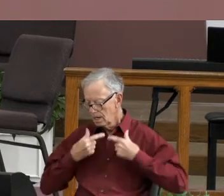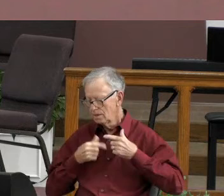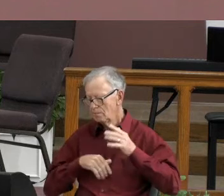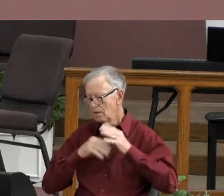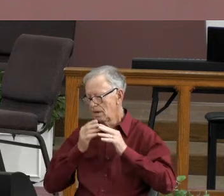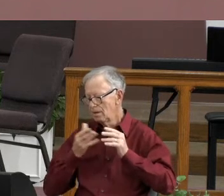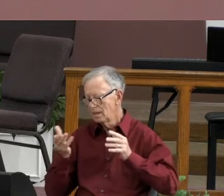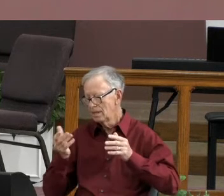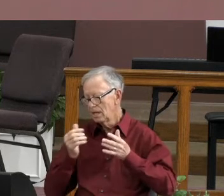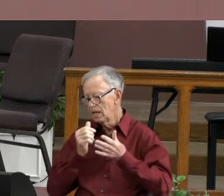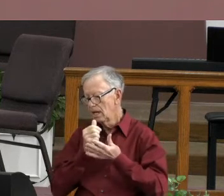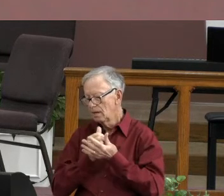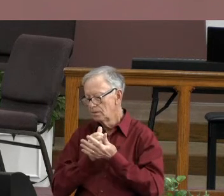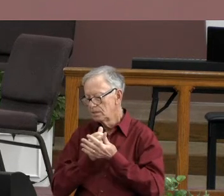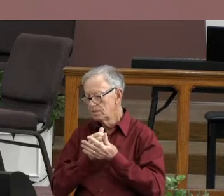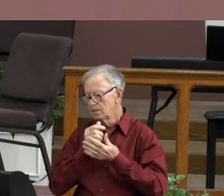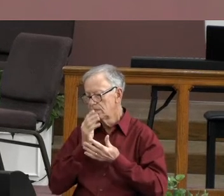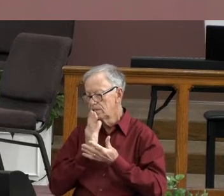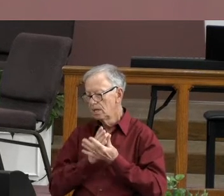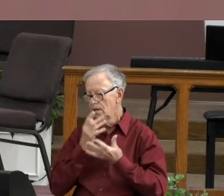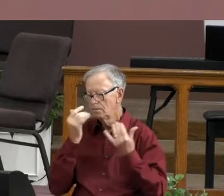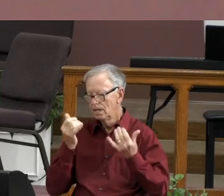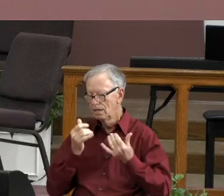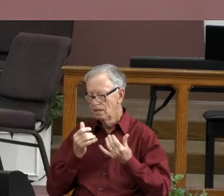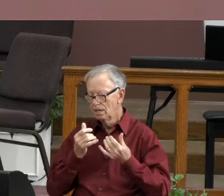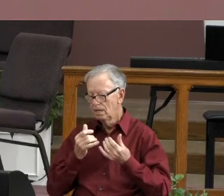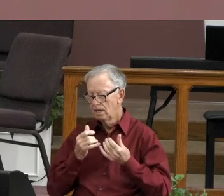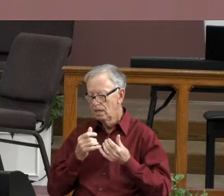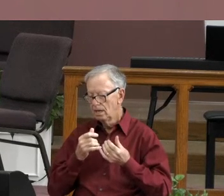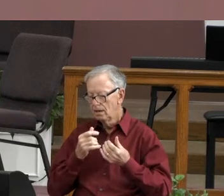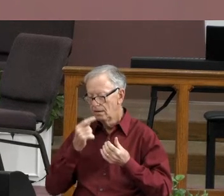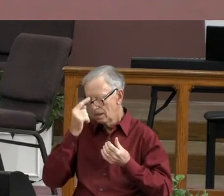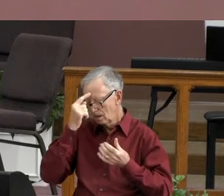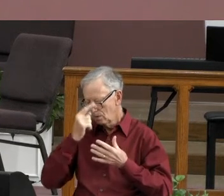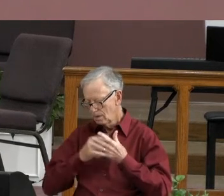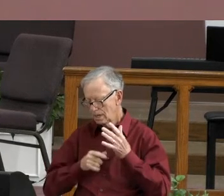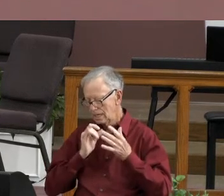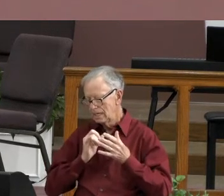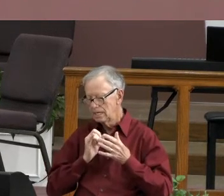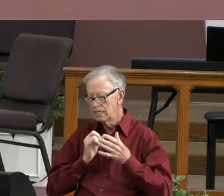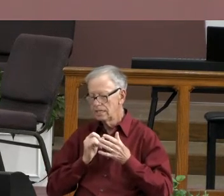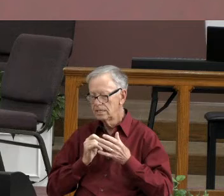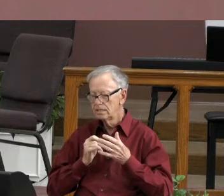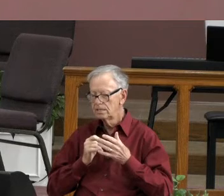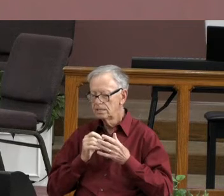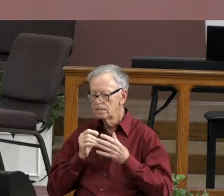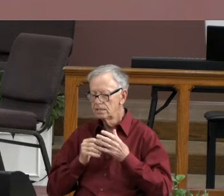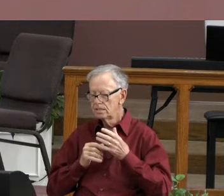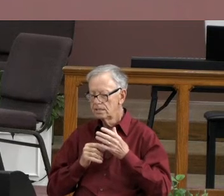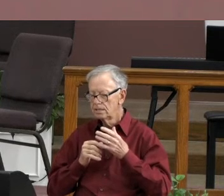now and determine what it is that we're going to invest our lives in building, whether it will last,